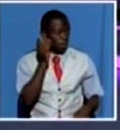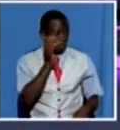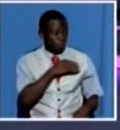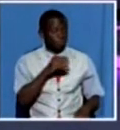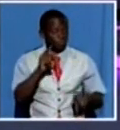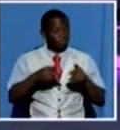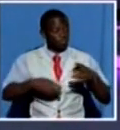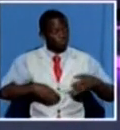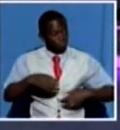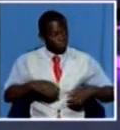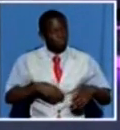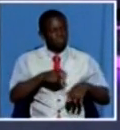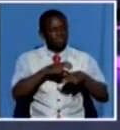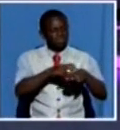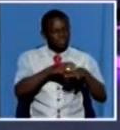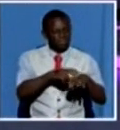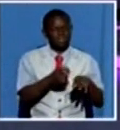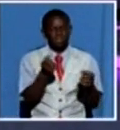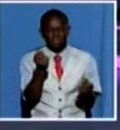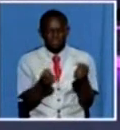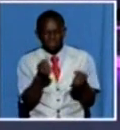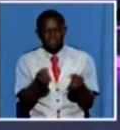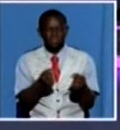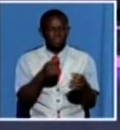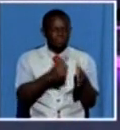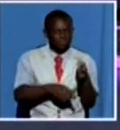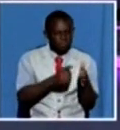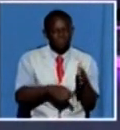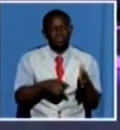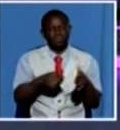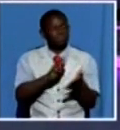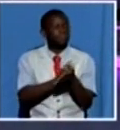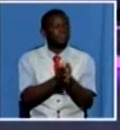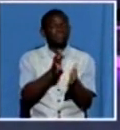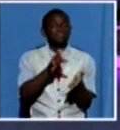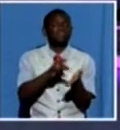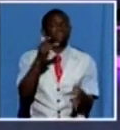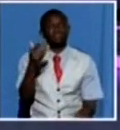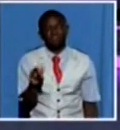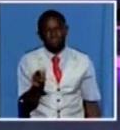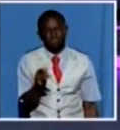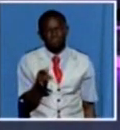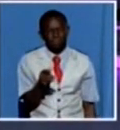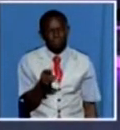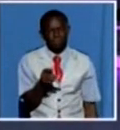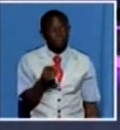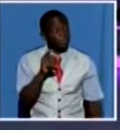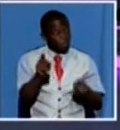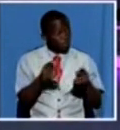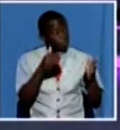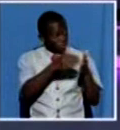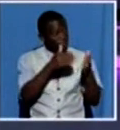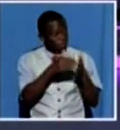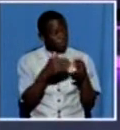Are you under pressure to reduce the cost for motorists on Zambian roads? Thank